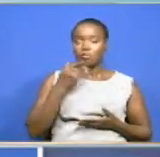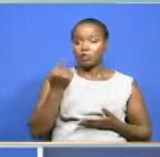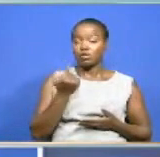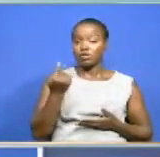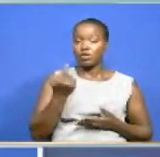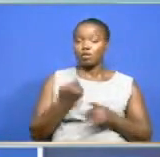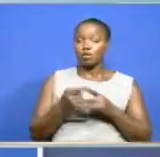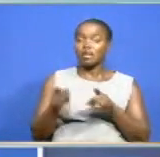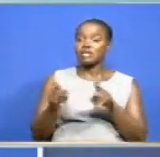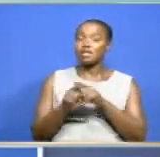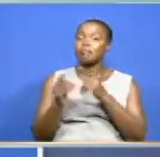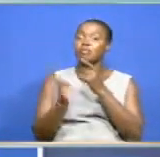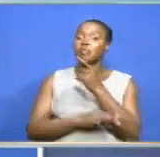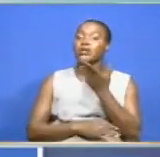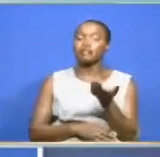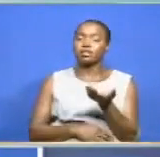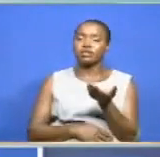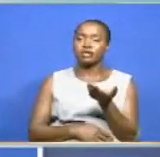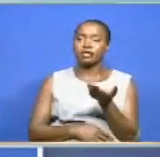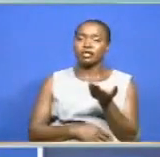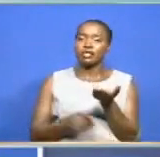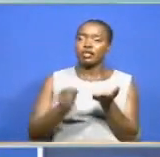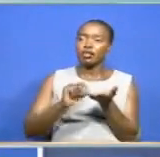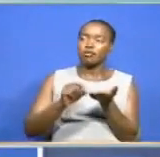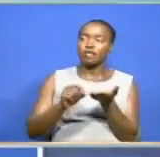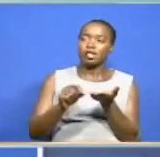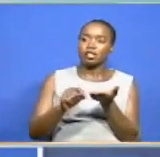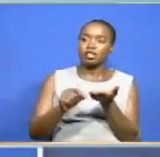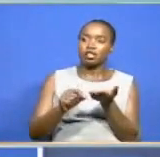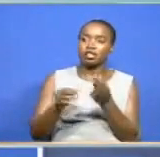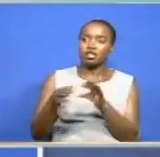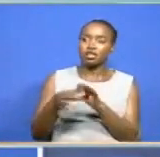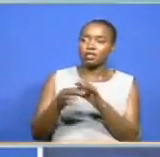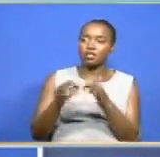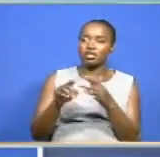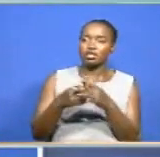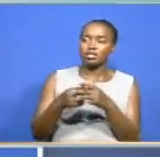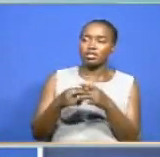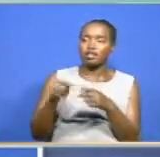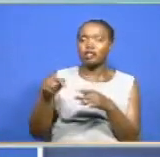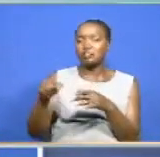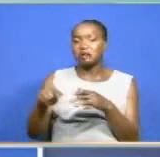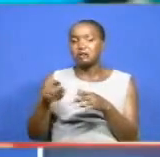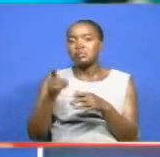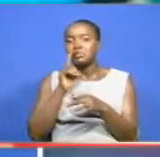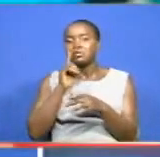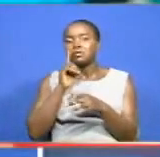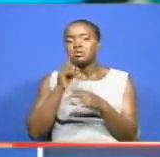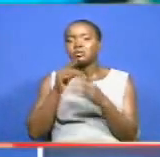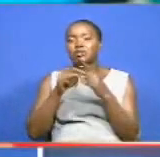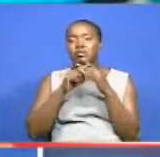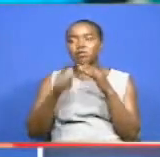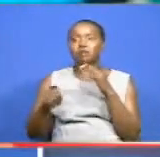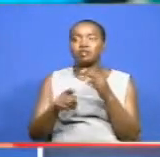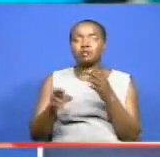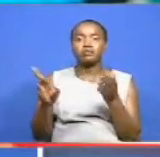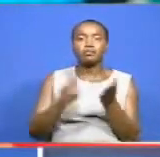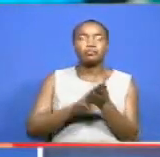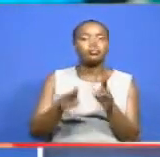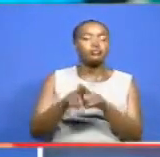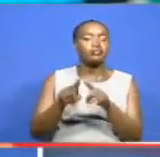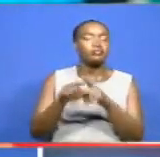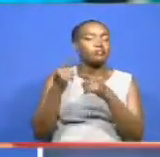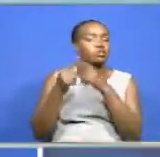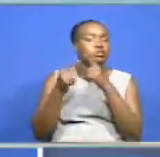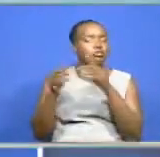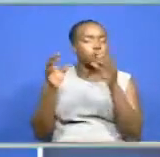also document bad practices, or even bad practices where cooperatives are started today, tomorrow they are dead, so that people don't repeat, go through